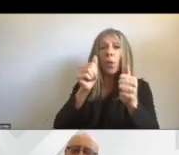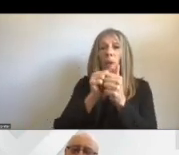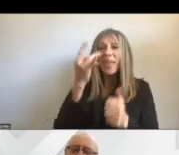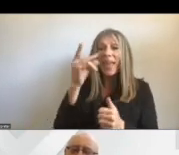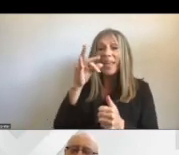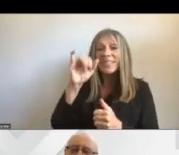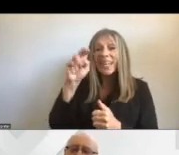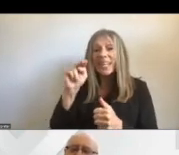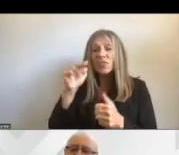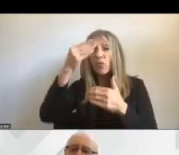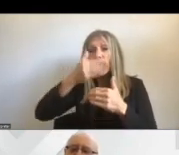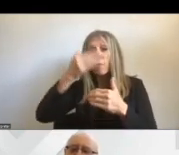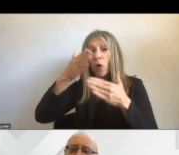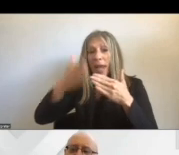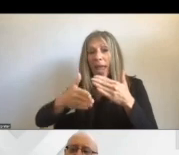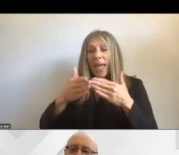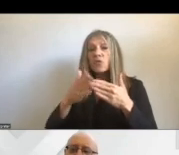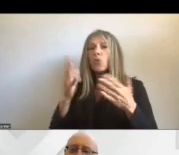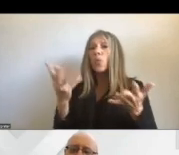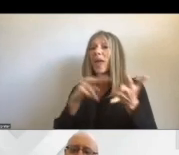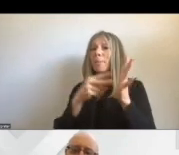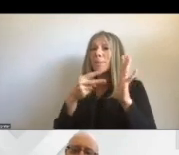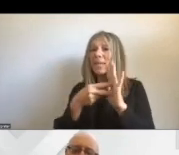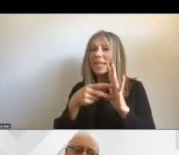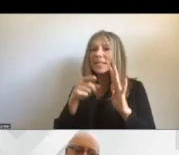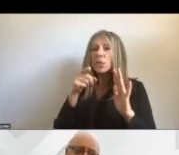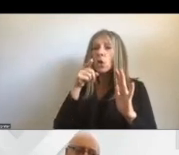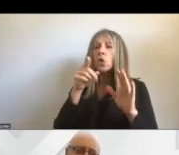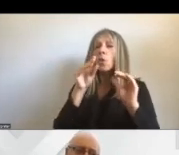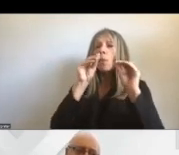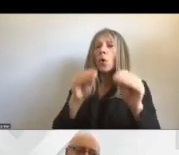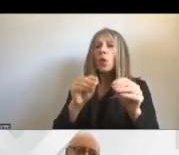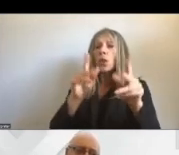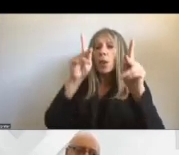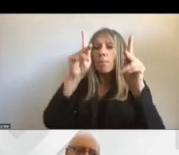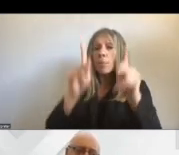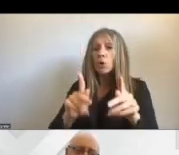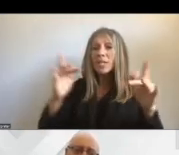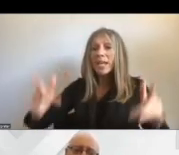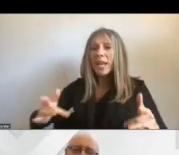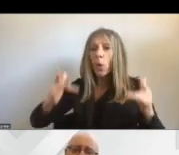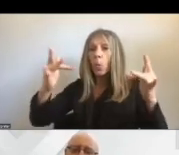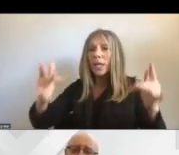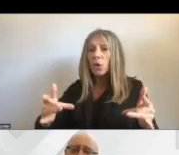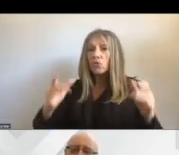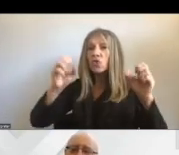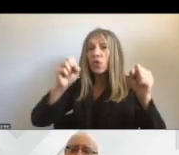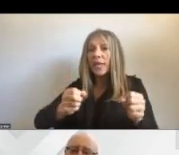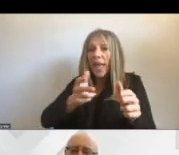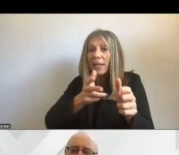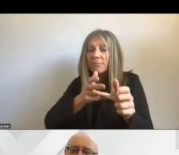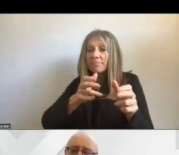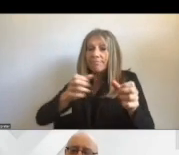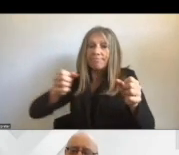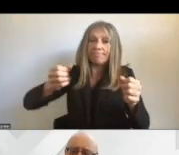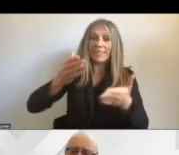mean, the push button has been pressed. But again, a blind pedestrian is going to